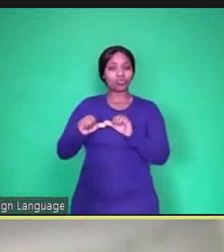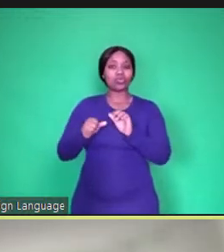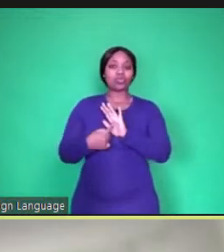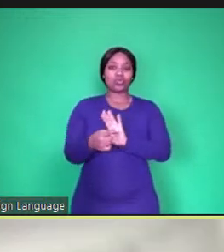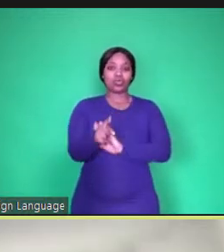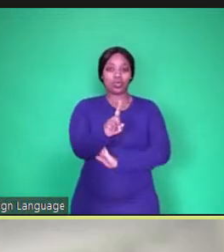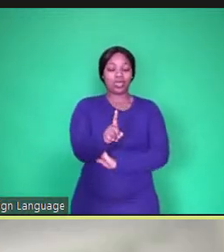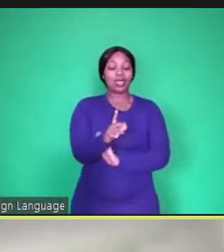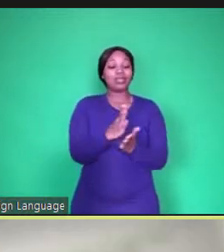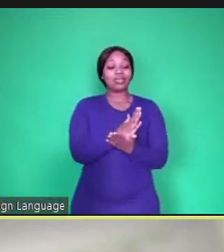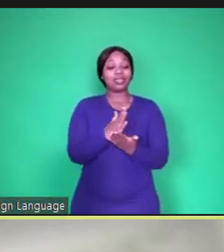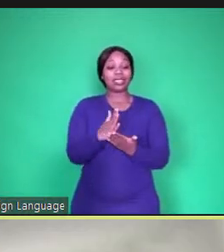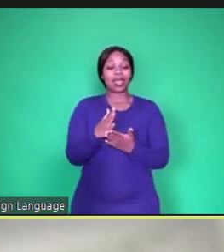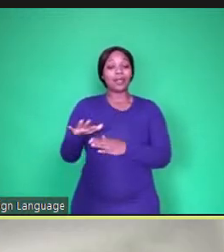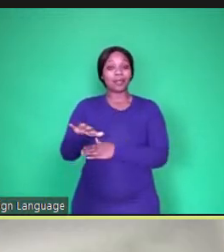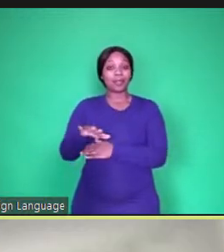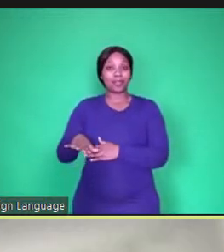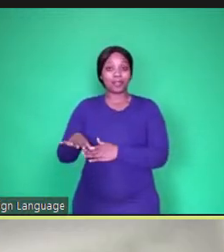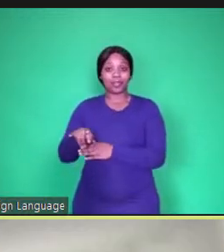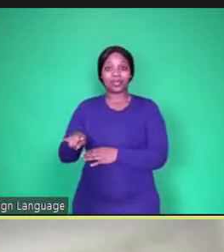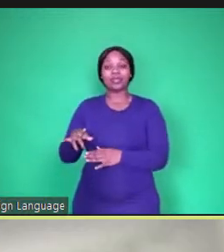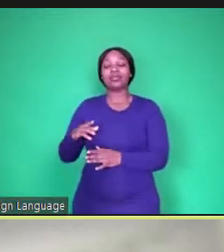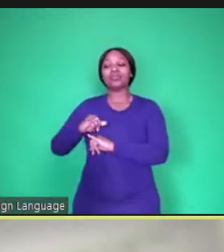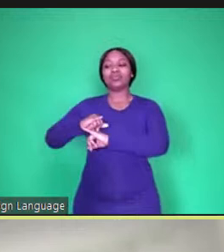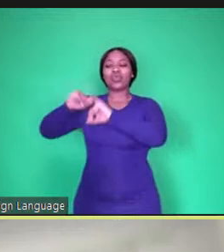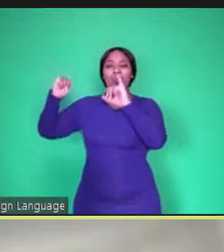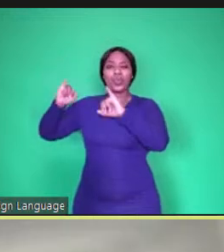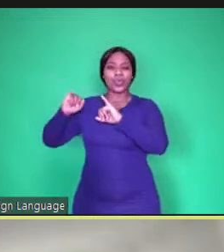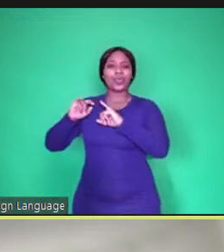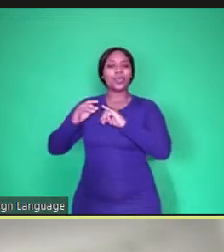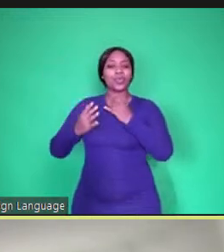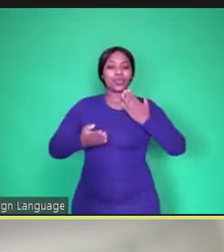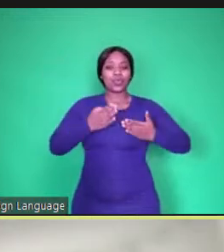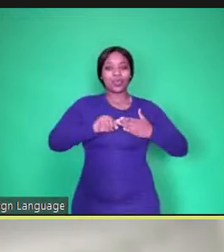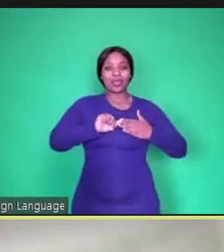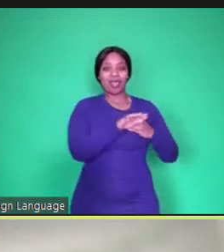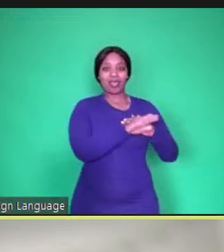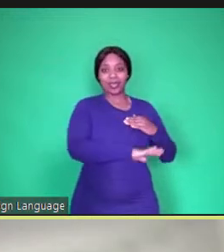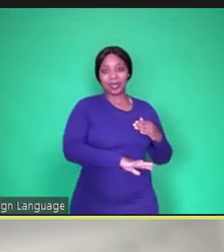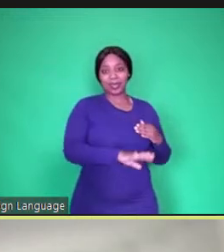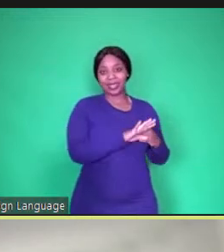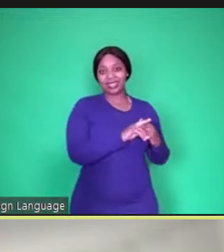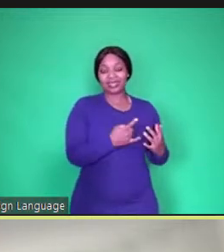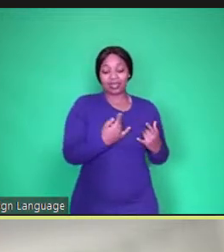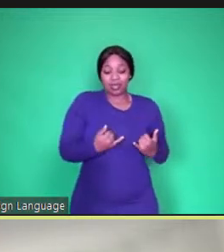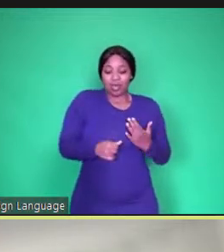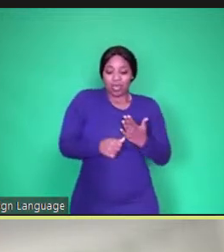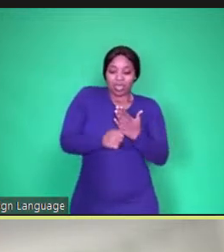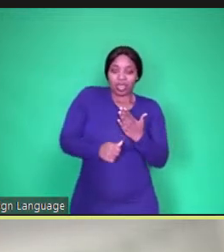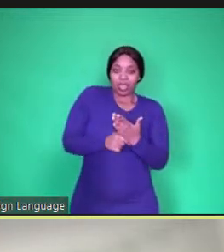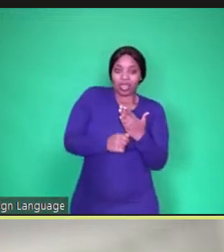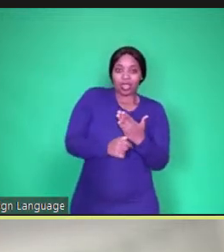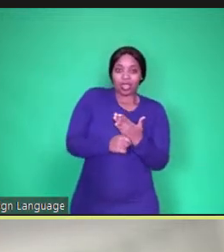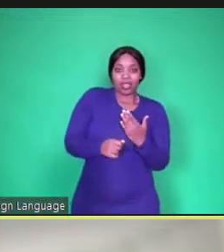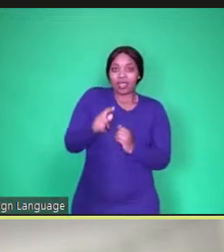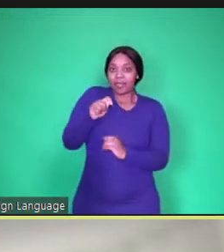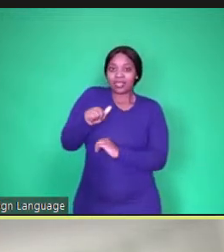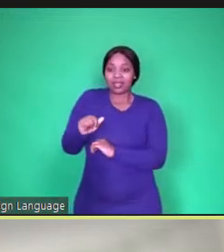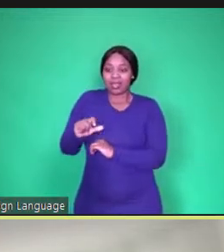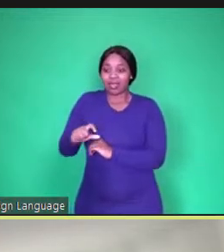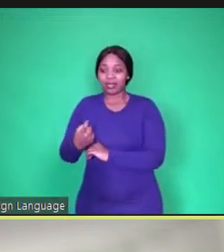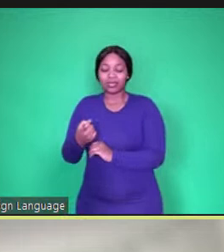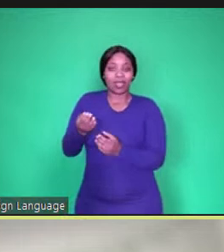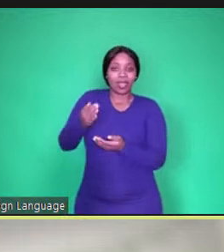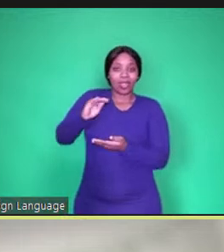far more susceptible to this crisis, and with the fiscal squeeze and social unrest, these